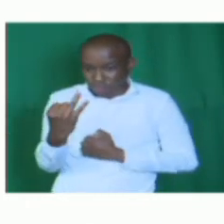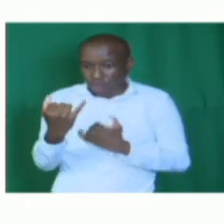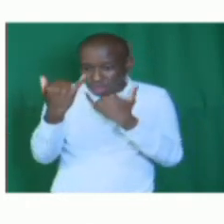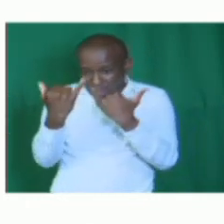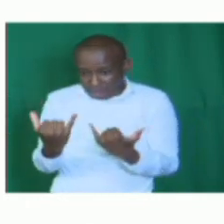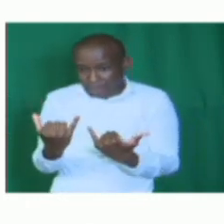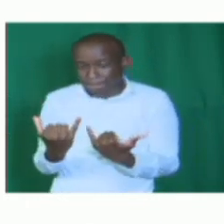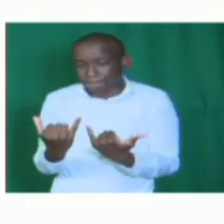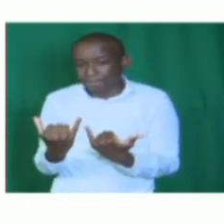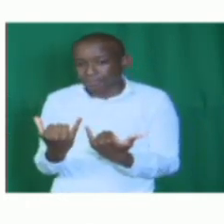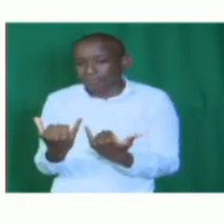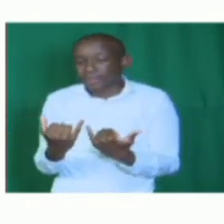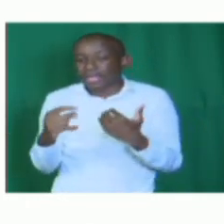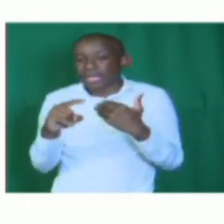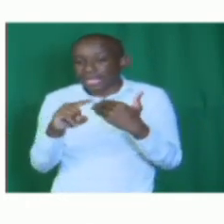up having